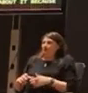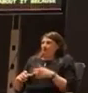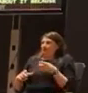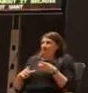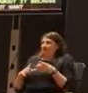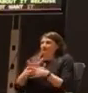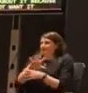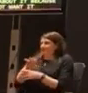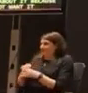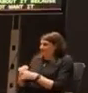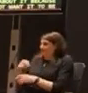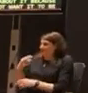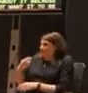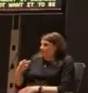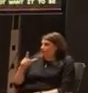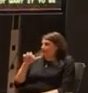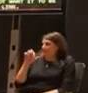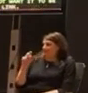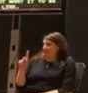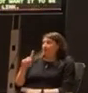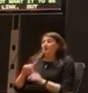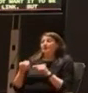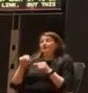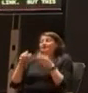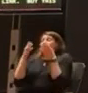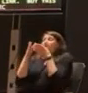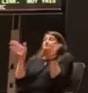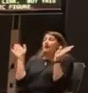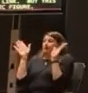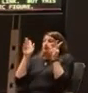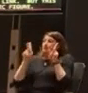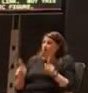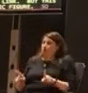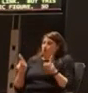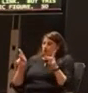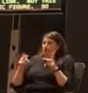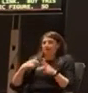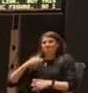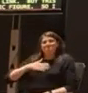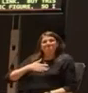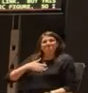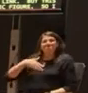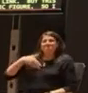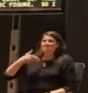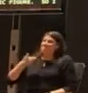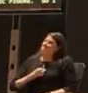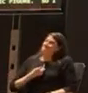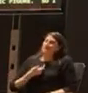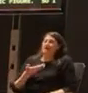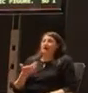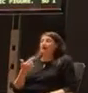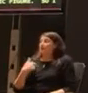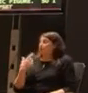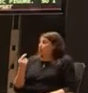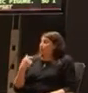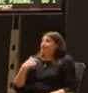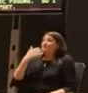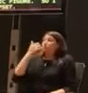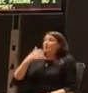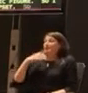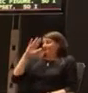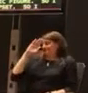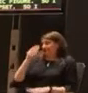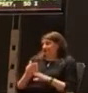on HistoryLink, but this was a public figure. So I got very upset. So I called my son,